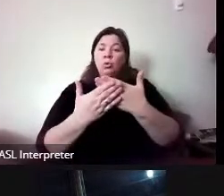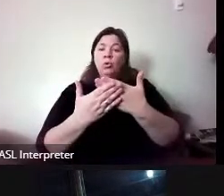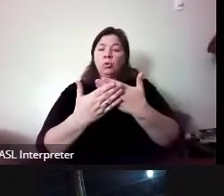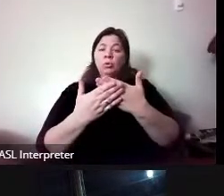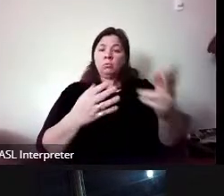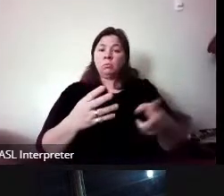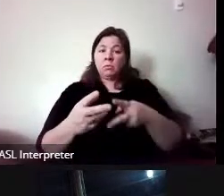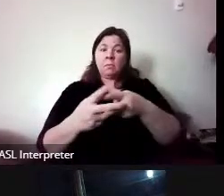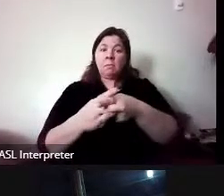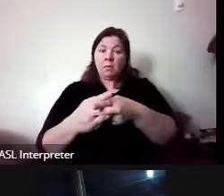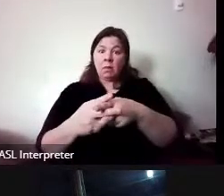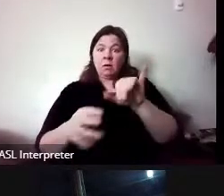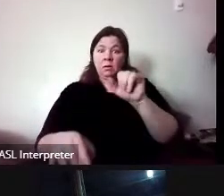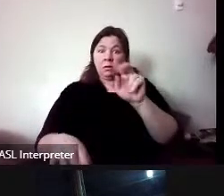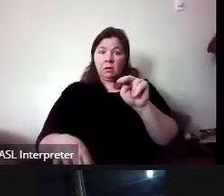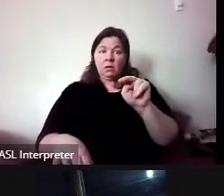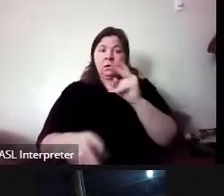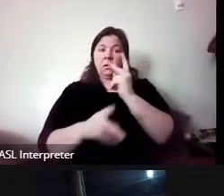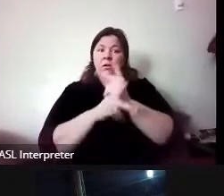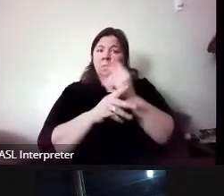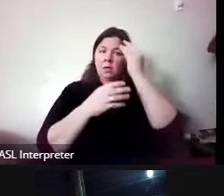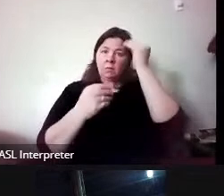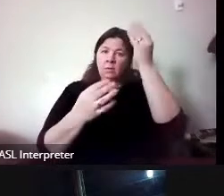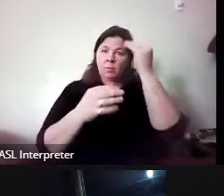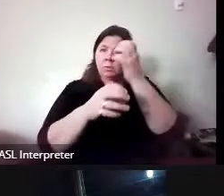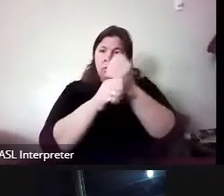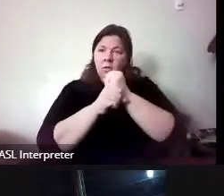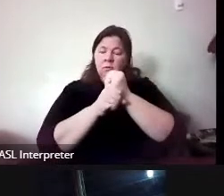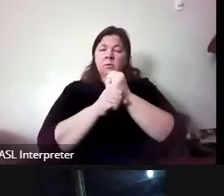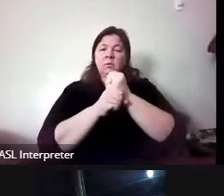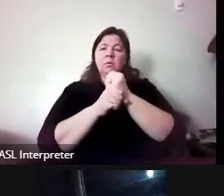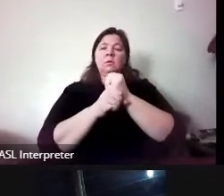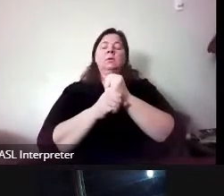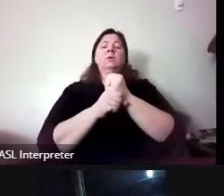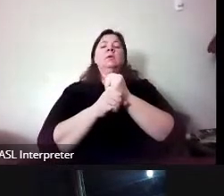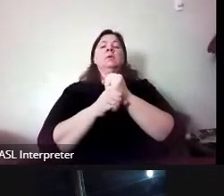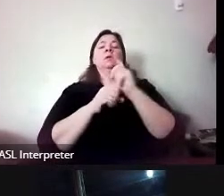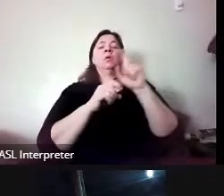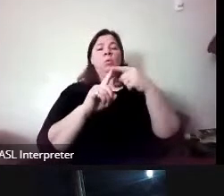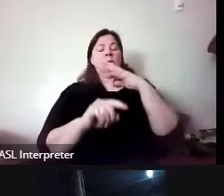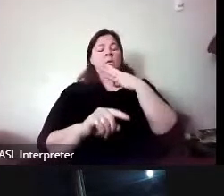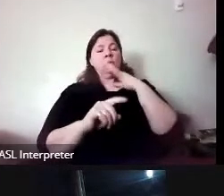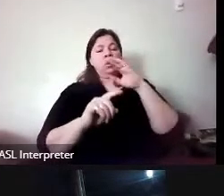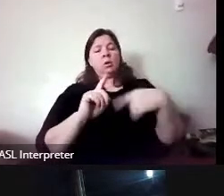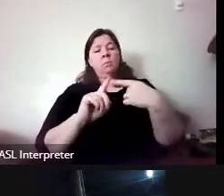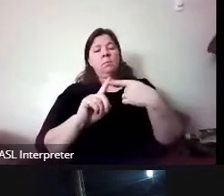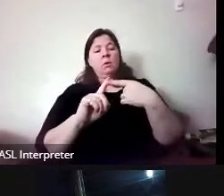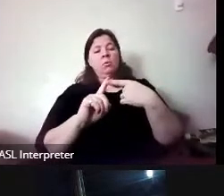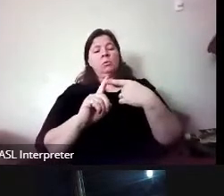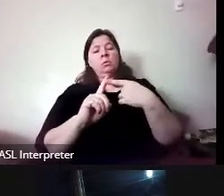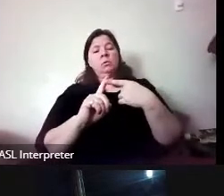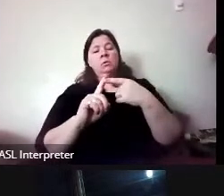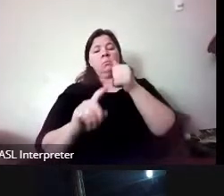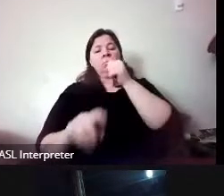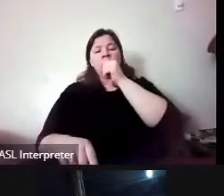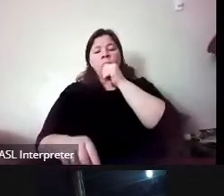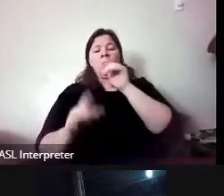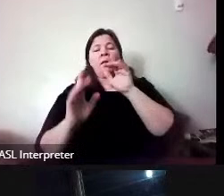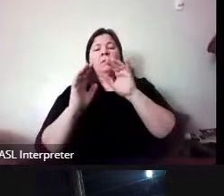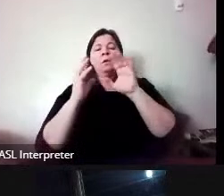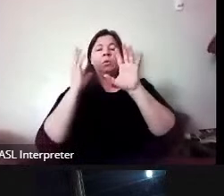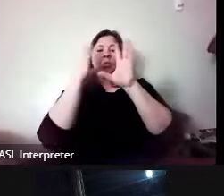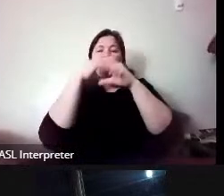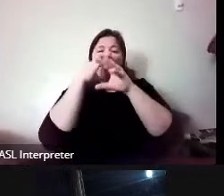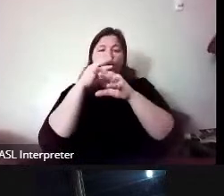to keep plugged in, because as more you plug in, especially when we talk about the private webinar for all